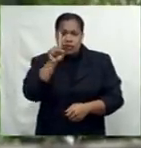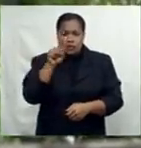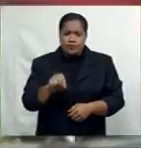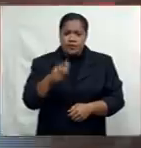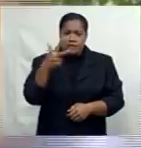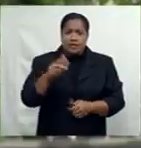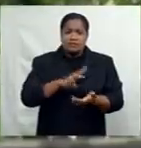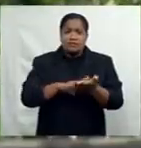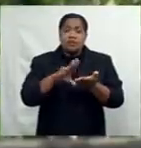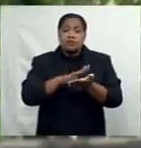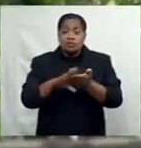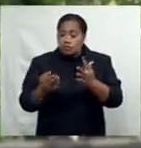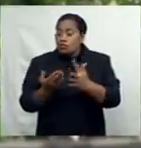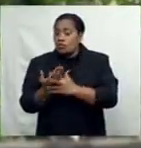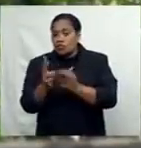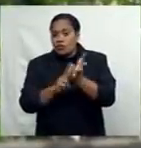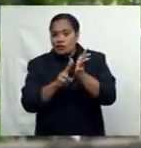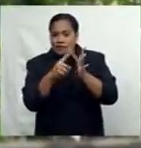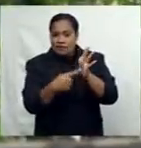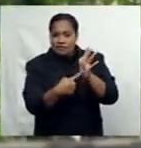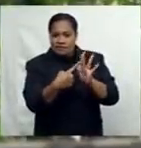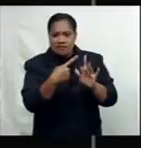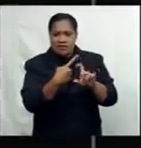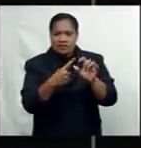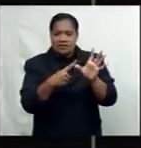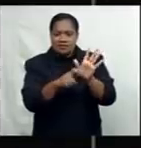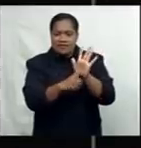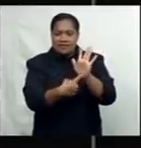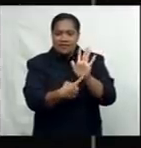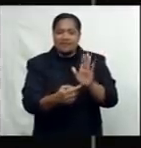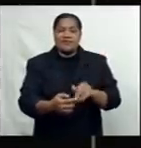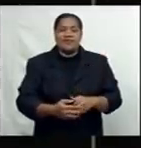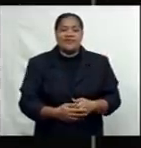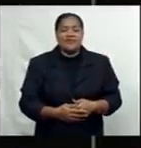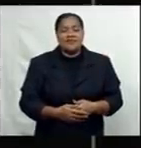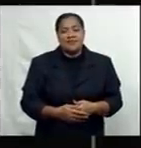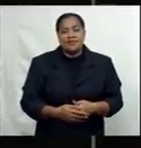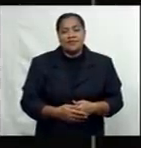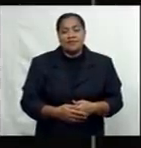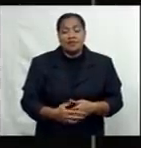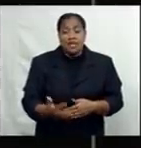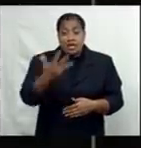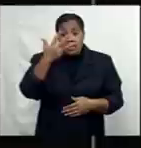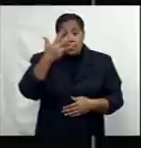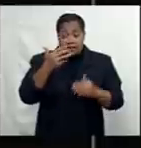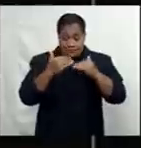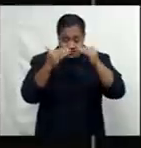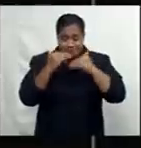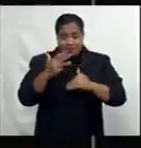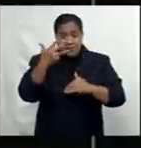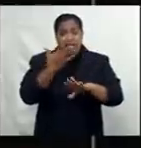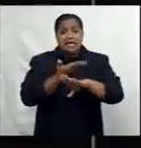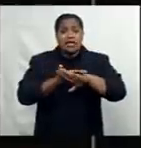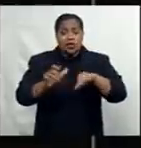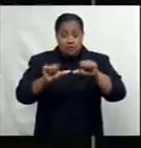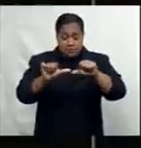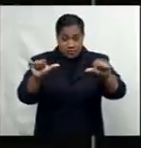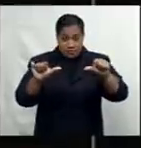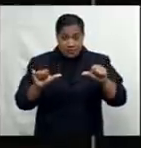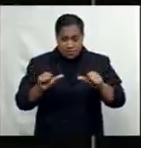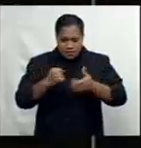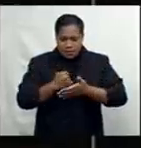has gone through VTCard. Lena Rees, FBC News. 9 new agricultural support programs tailor-made to